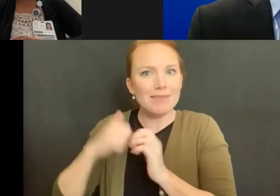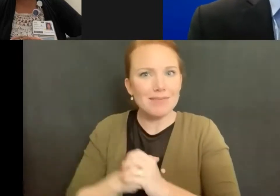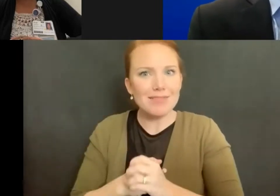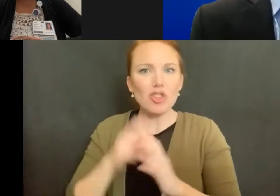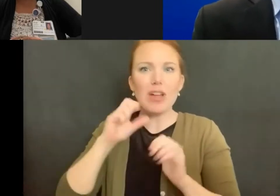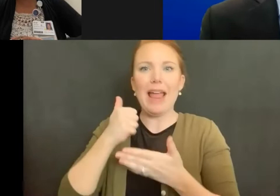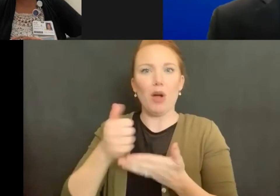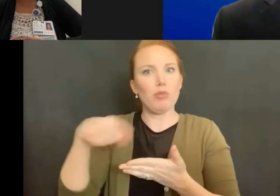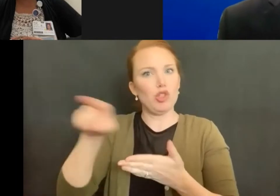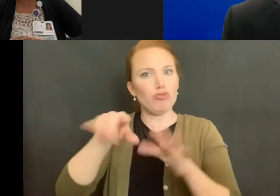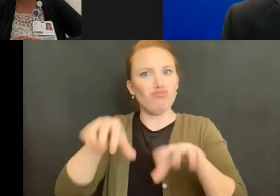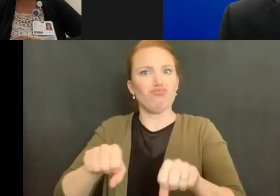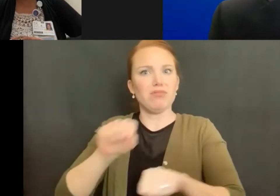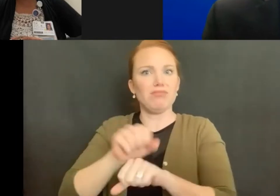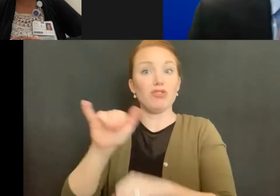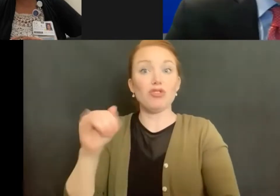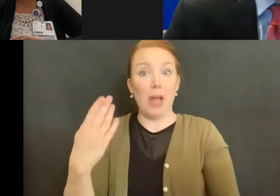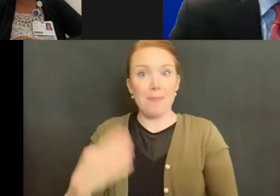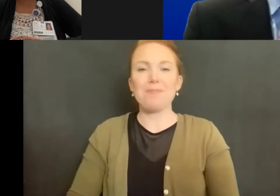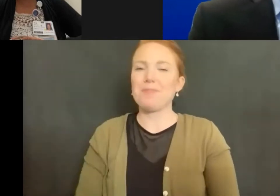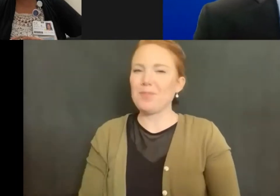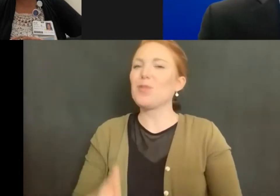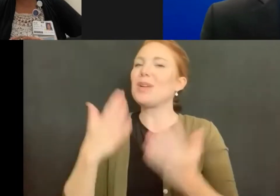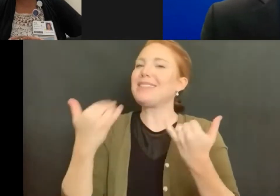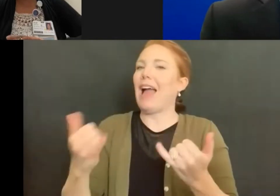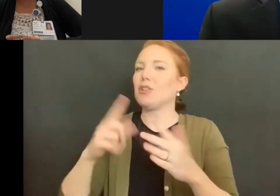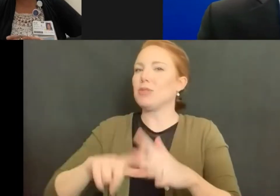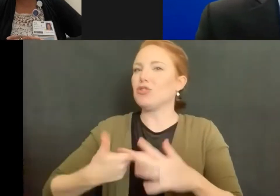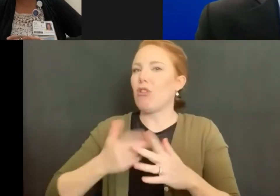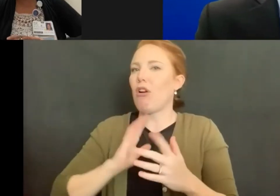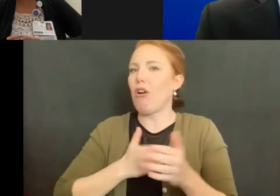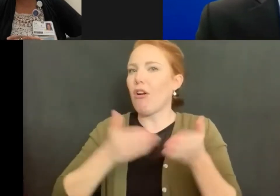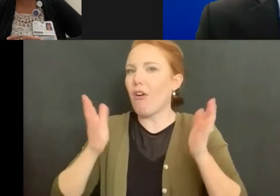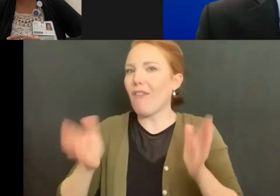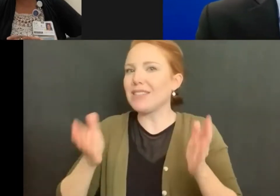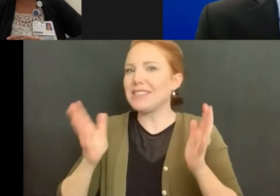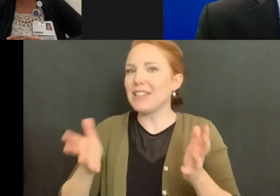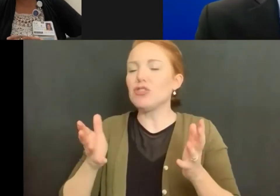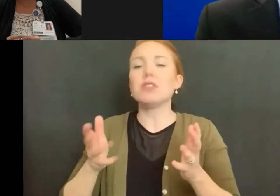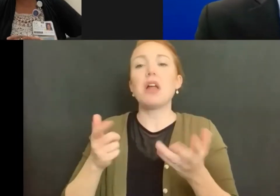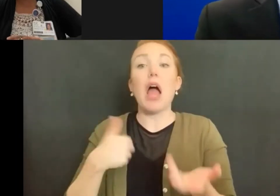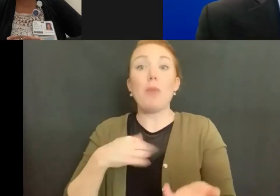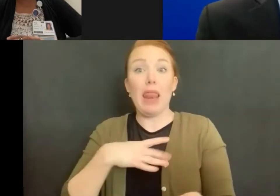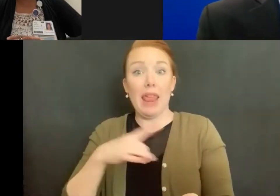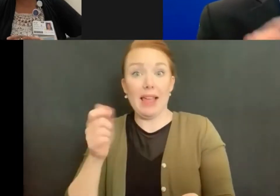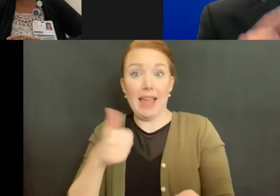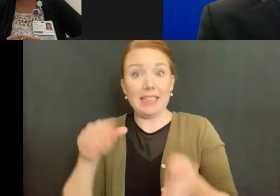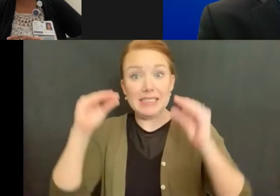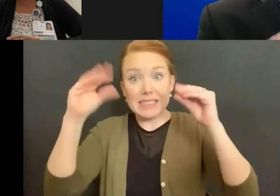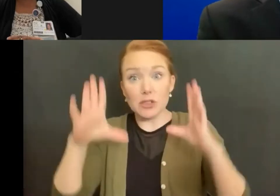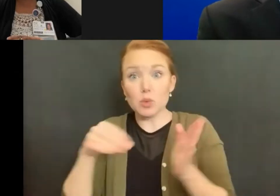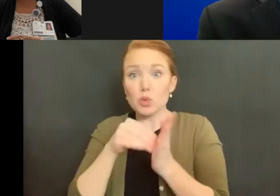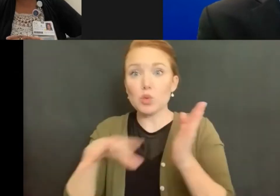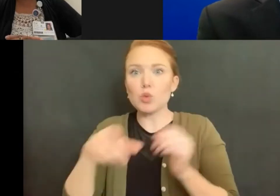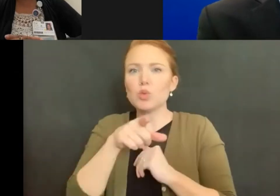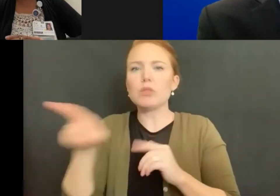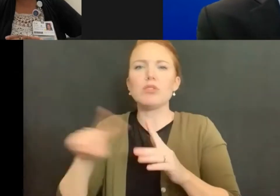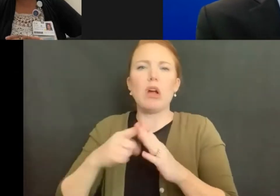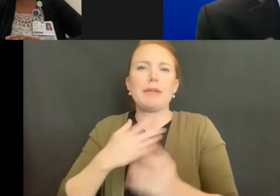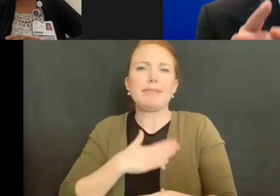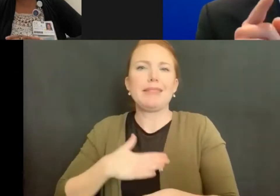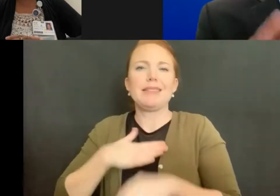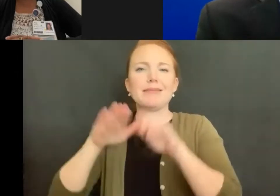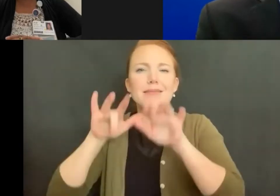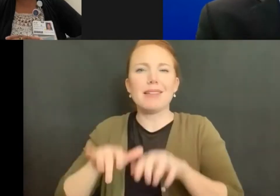job. So as we get into our conversation, I would like for any teachers and students to start to put their own